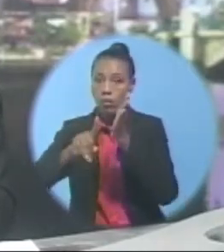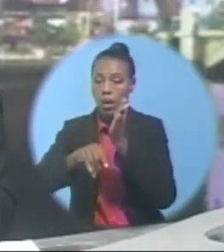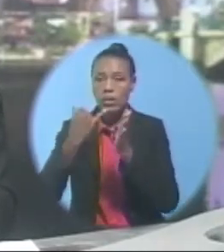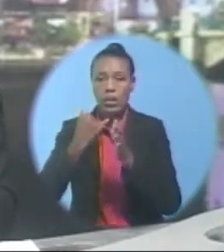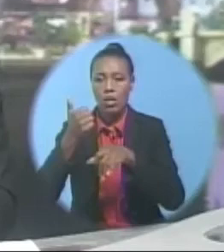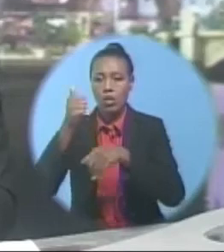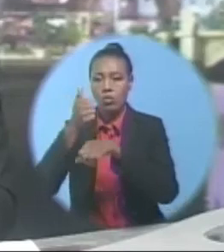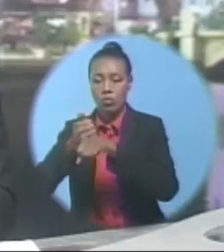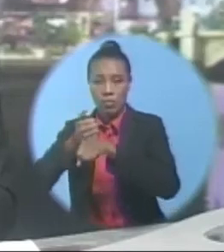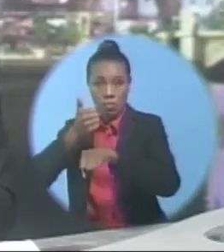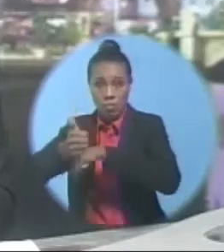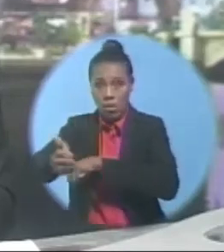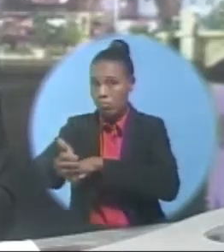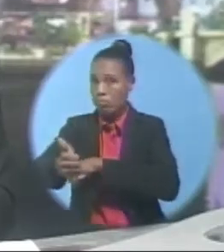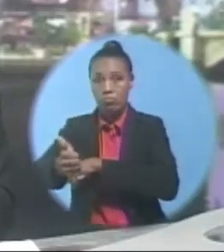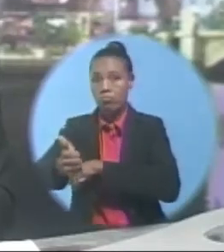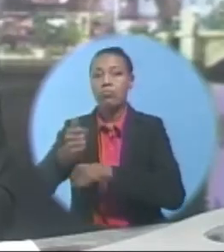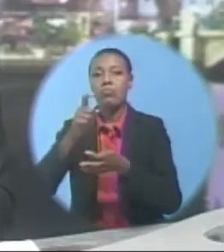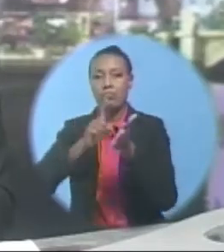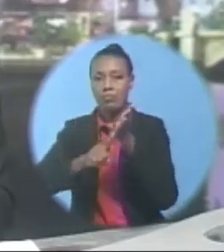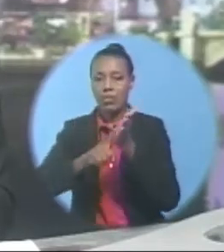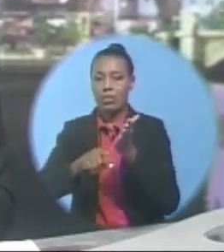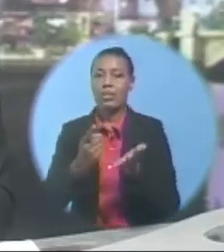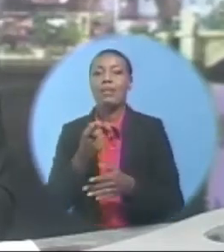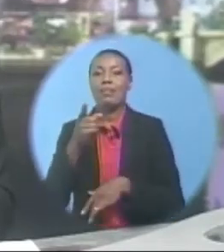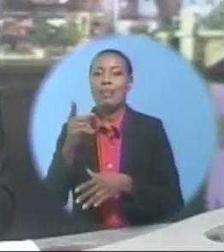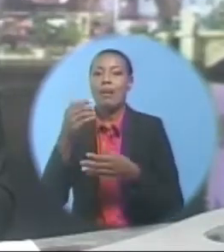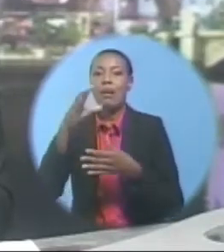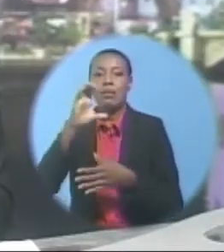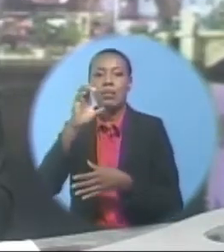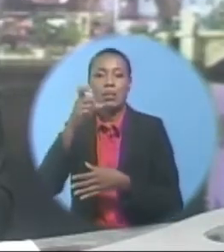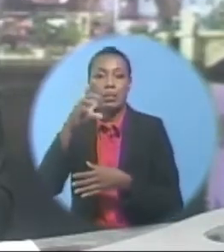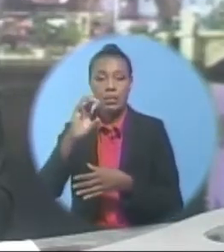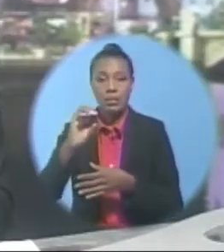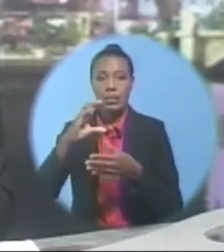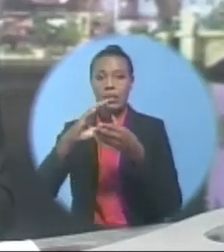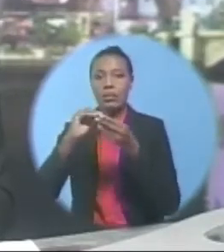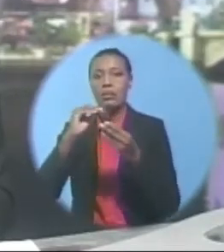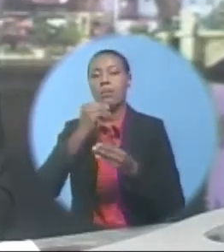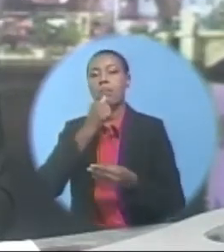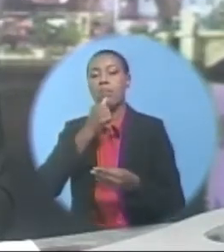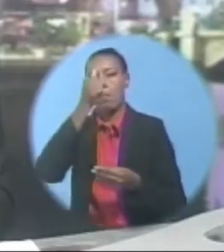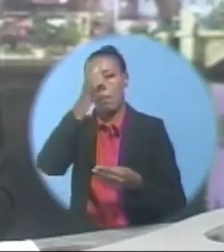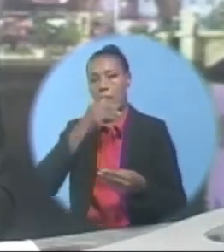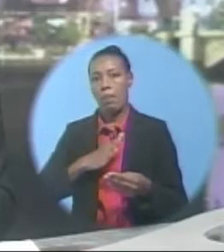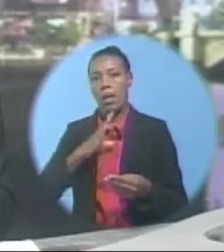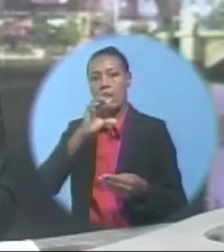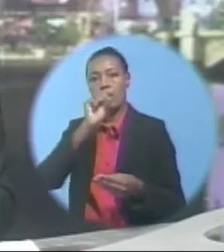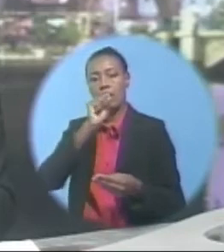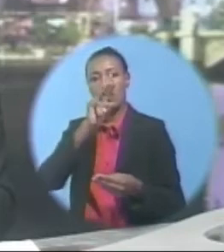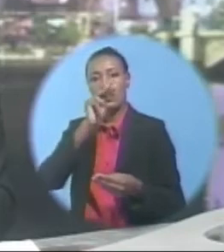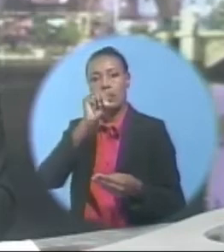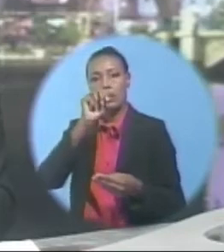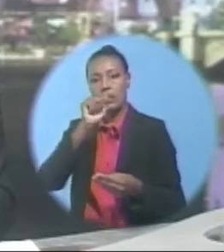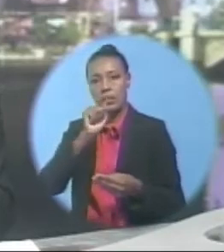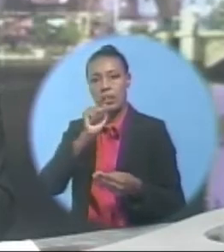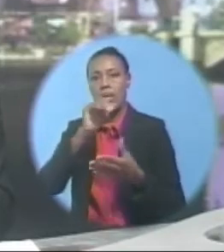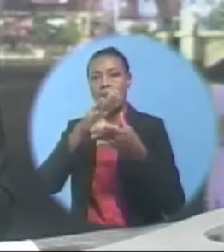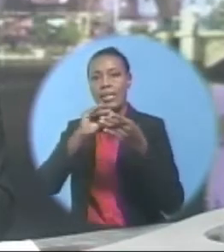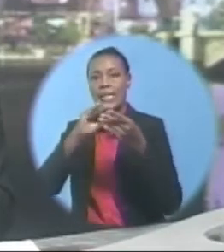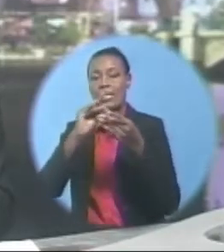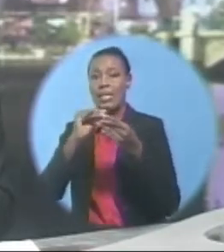fault. That's according to Assistant Registrar for the Caribbean Examinations Council, Cleveland Sam. Mr. Sam says